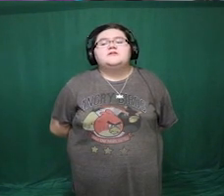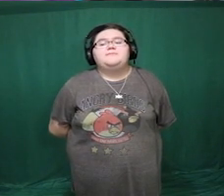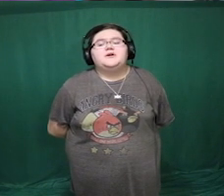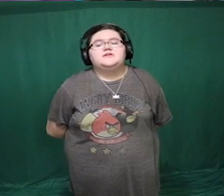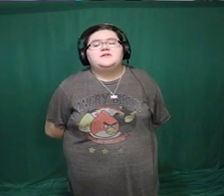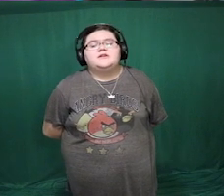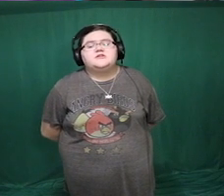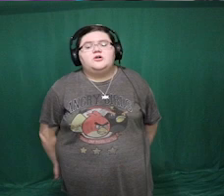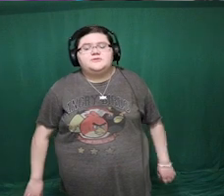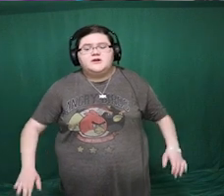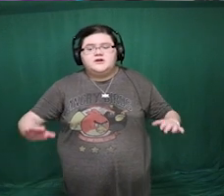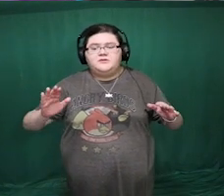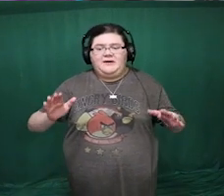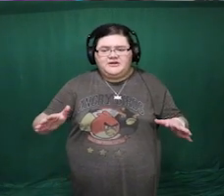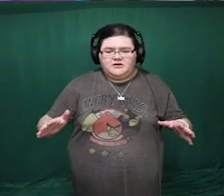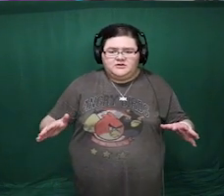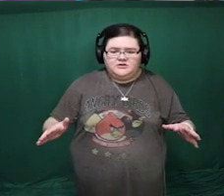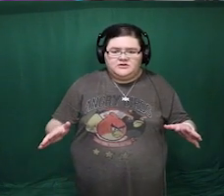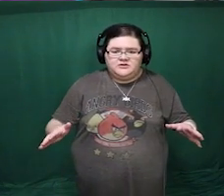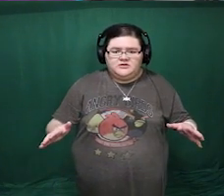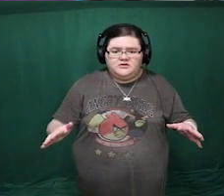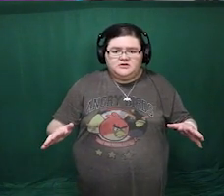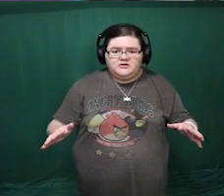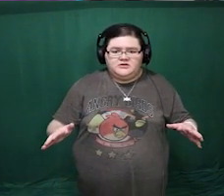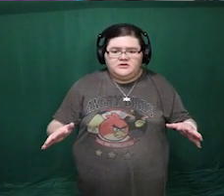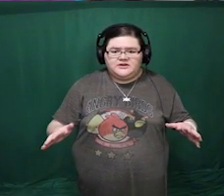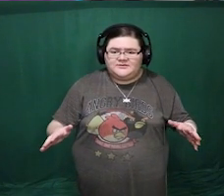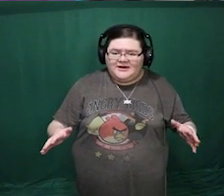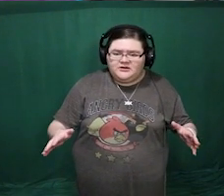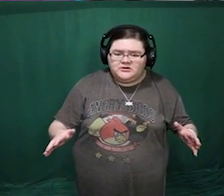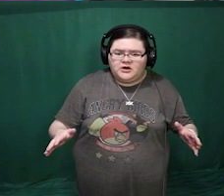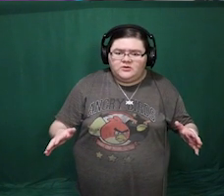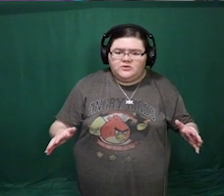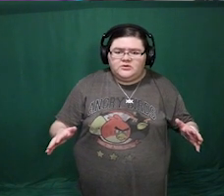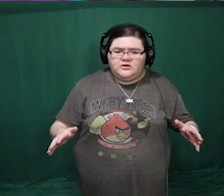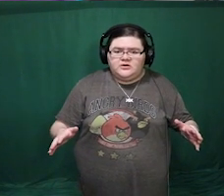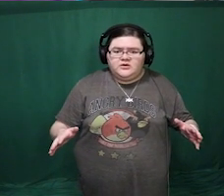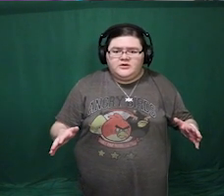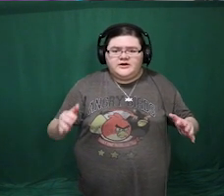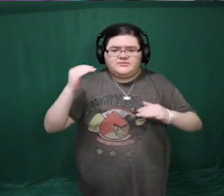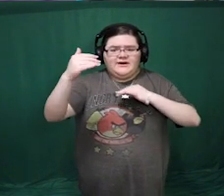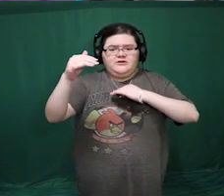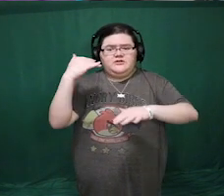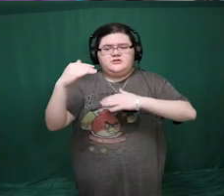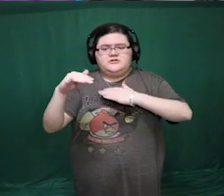Who was the person that sculpted Michael? Actually, is it Michael? No.